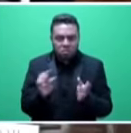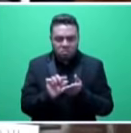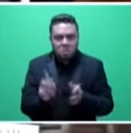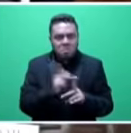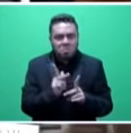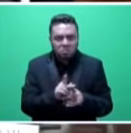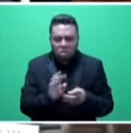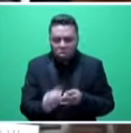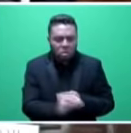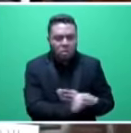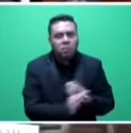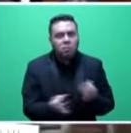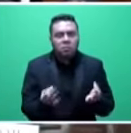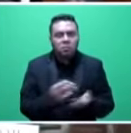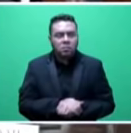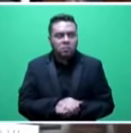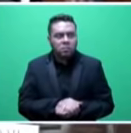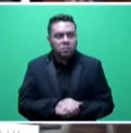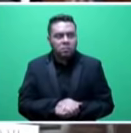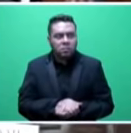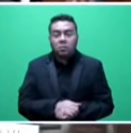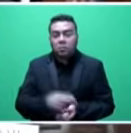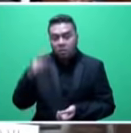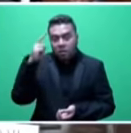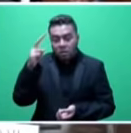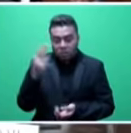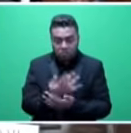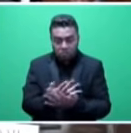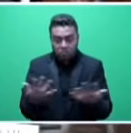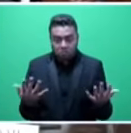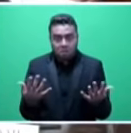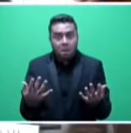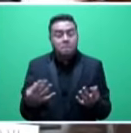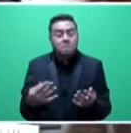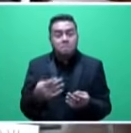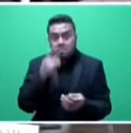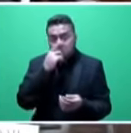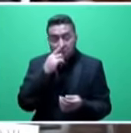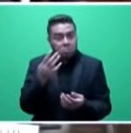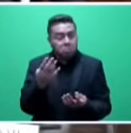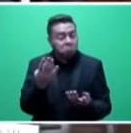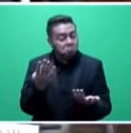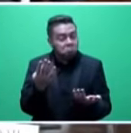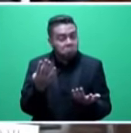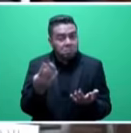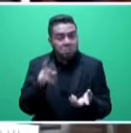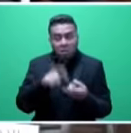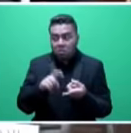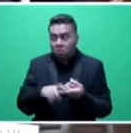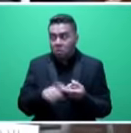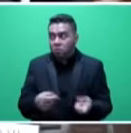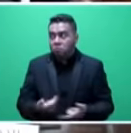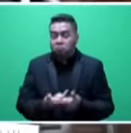We have a debt-ridden economy. Mr. Speaker, sir, the national public debt has now reached epic proportions. It